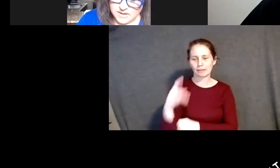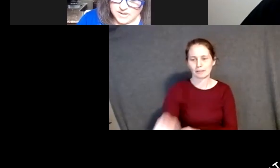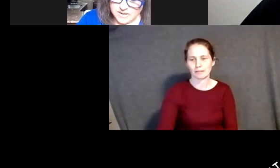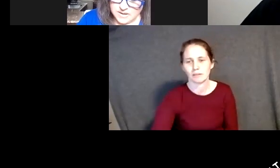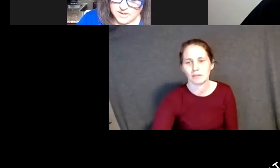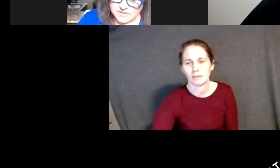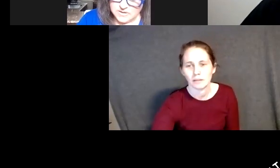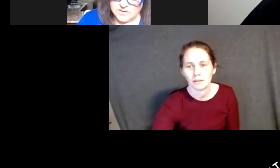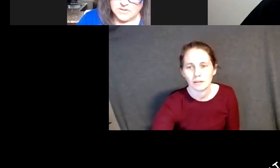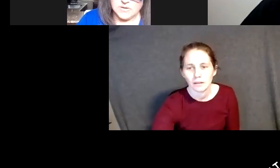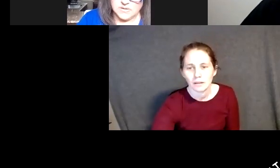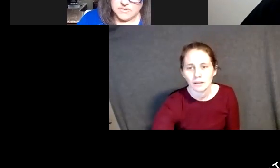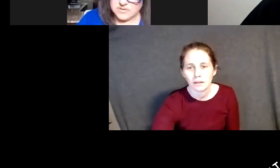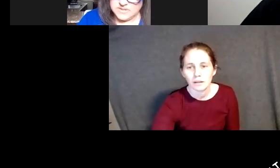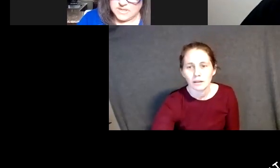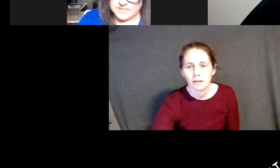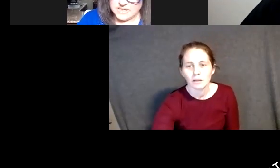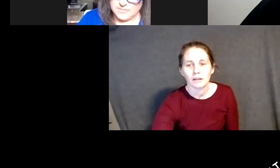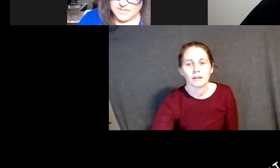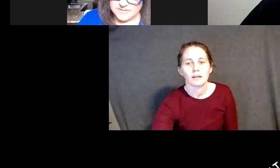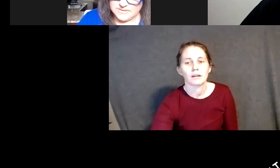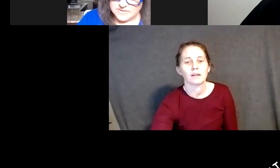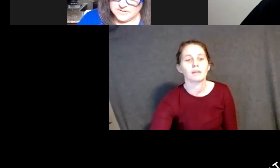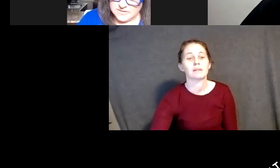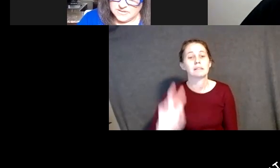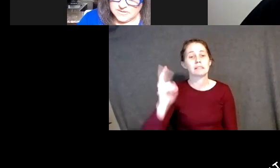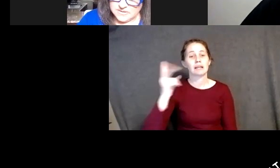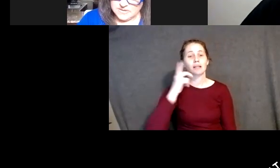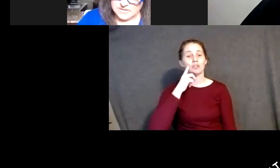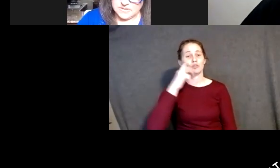Motion to read, receive, and file. In a second, please.